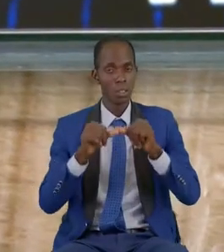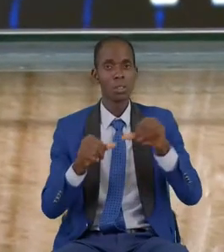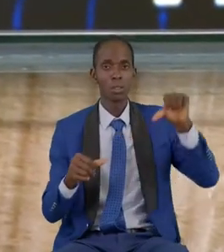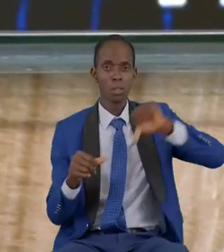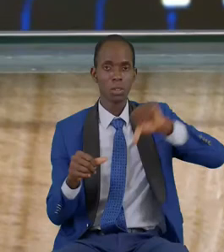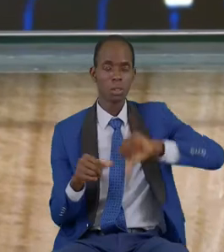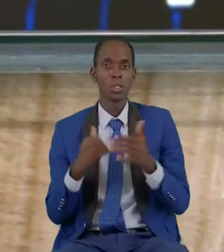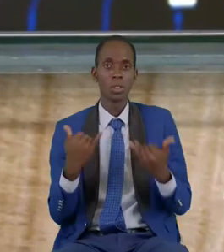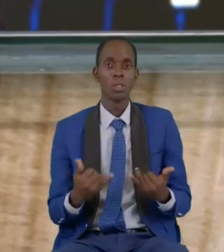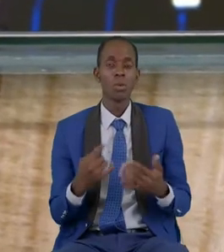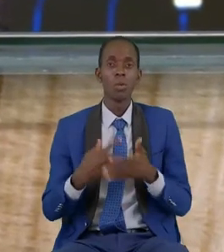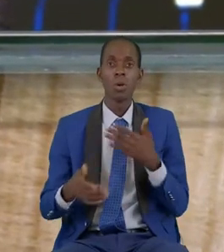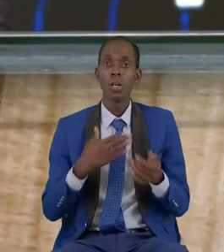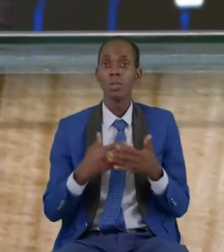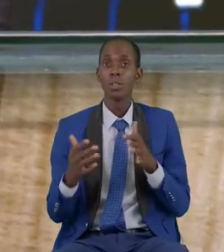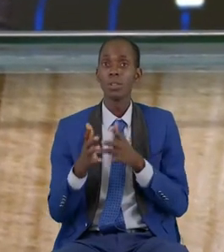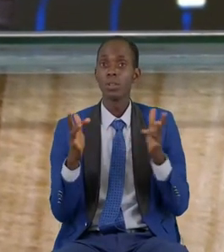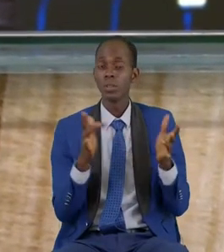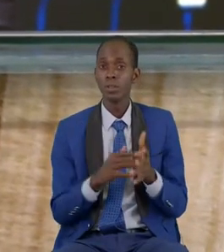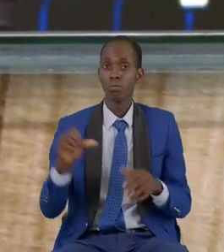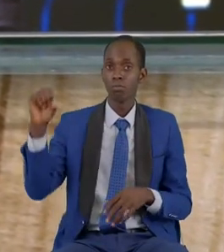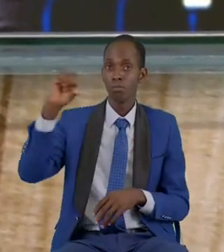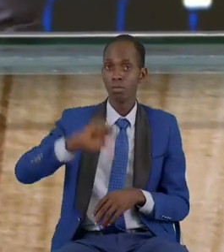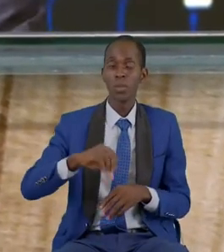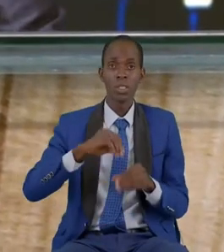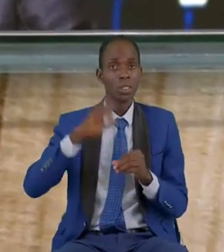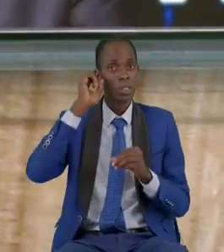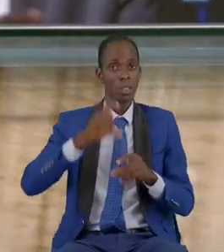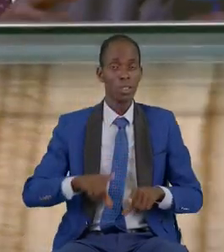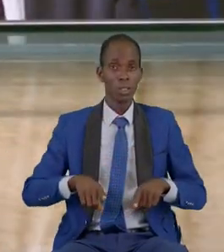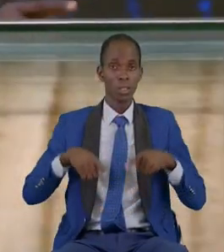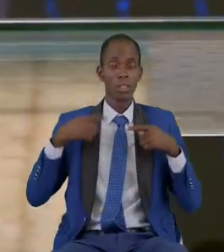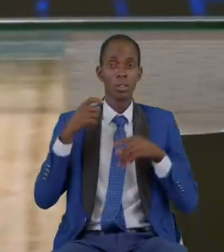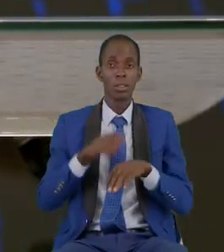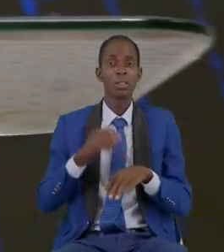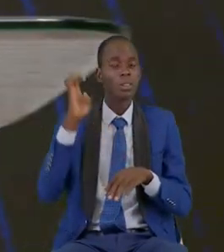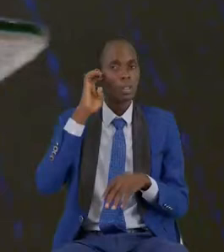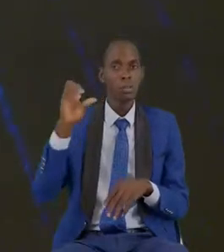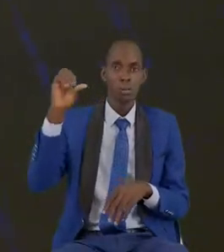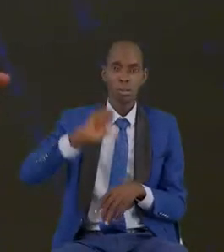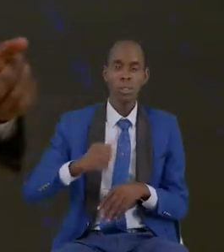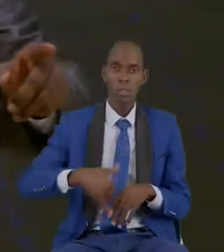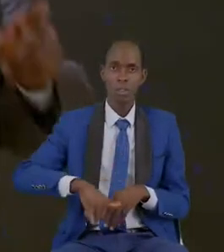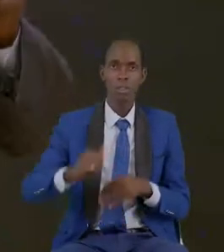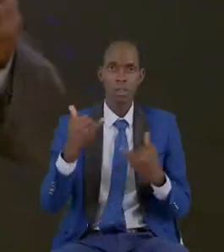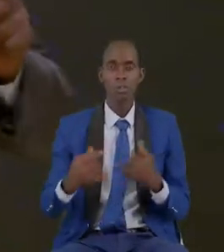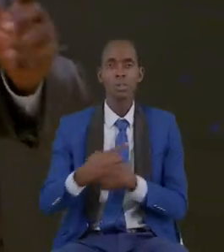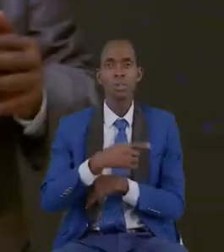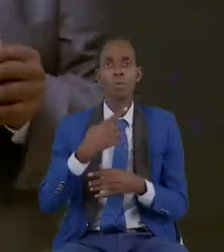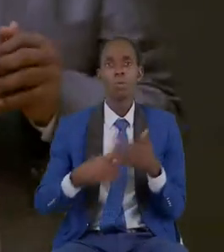Jesus upheld in his lifetime, he still upholds today. Whatever Jesus